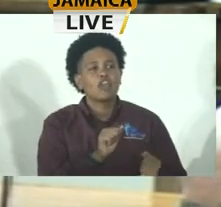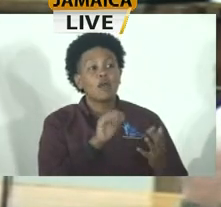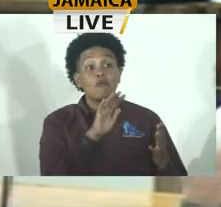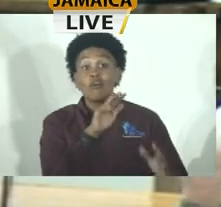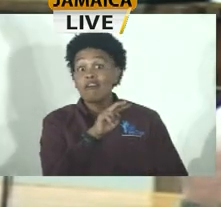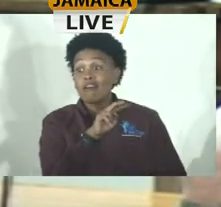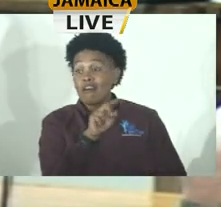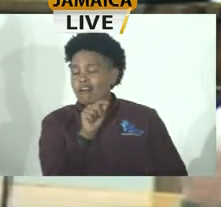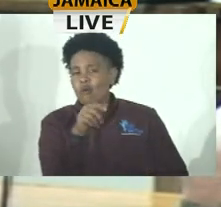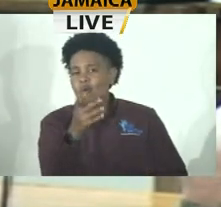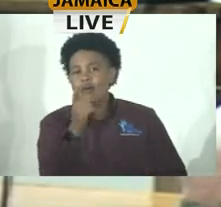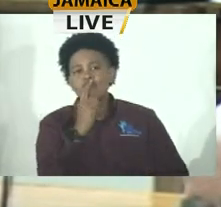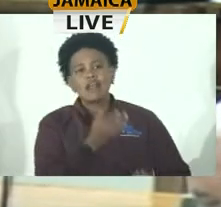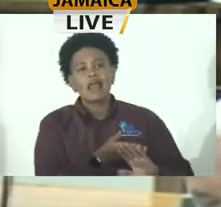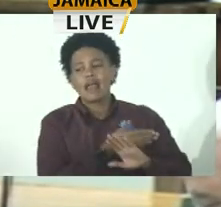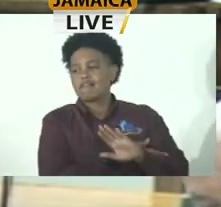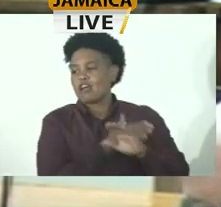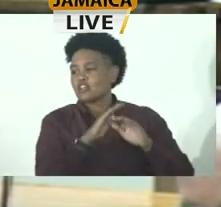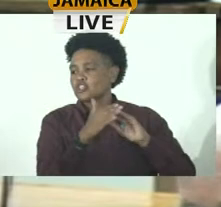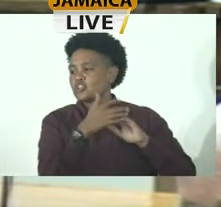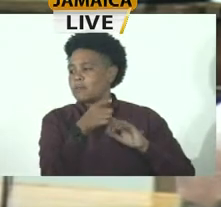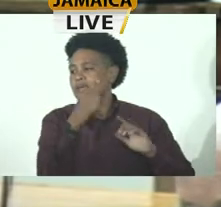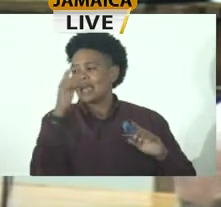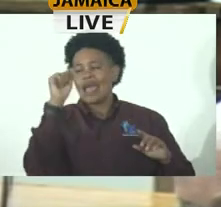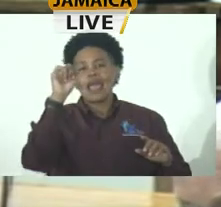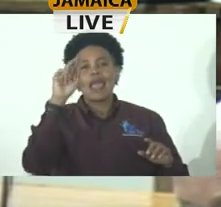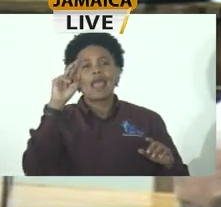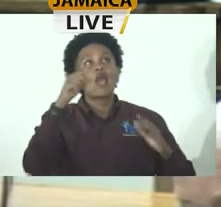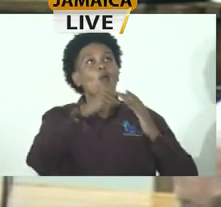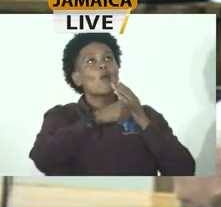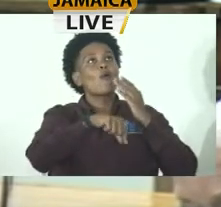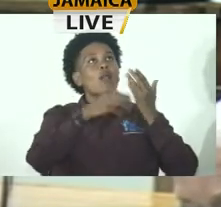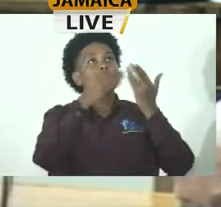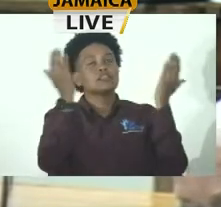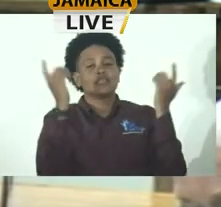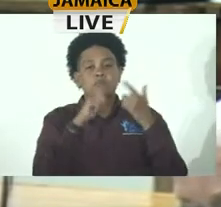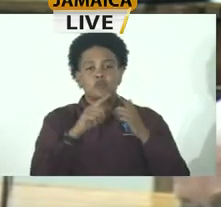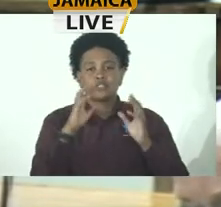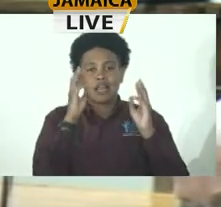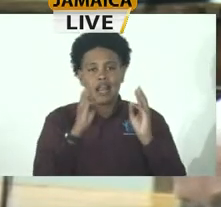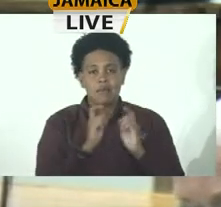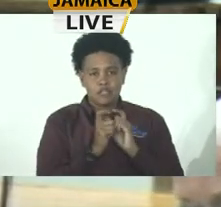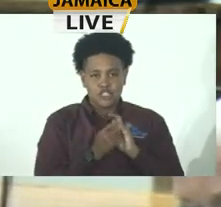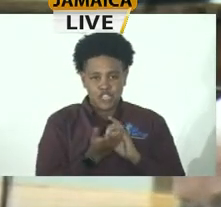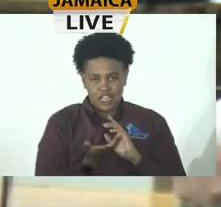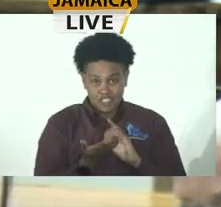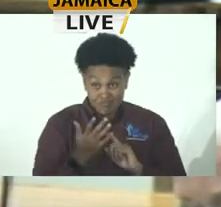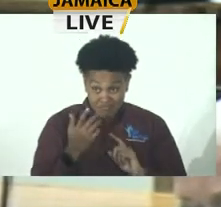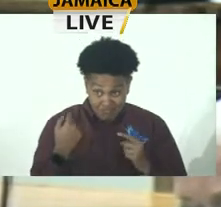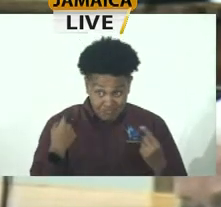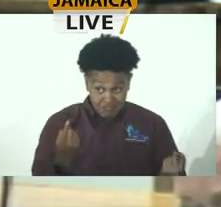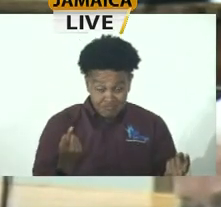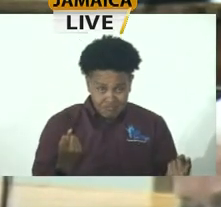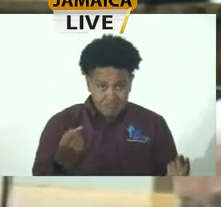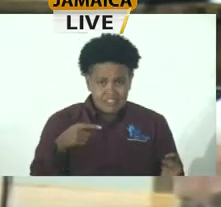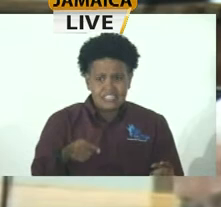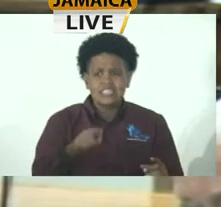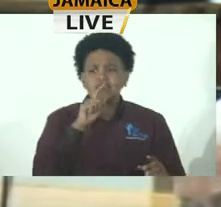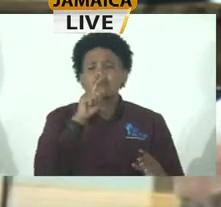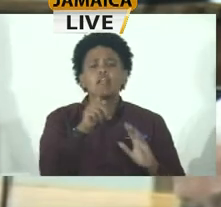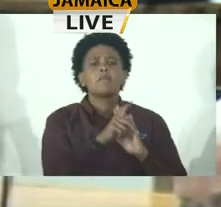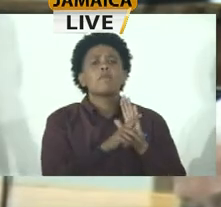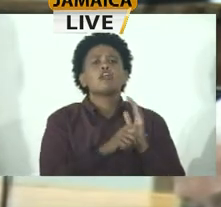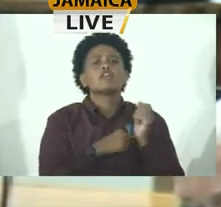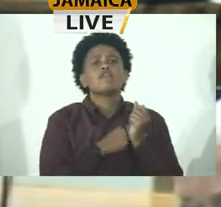to up to advance jamaica's air quality and climate change agenda these are the emissions policy framework for